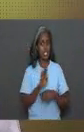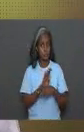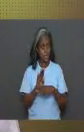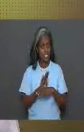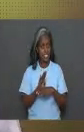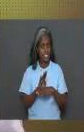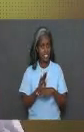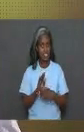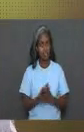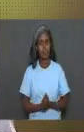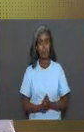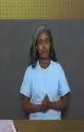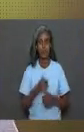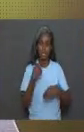business.